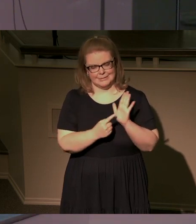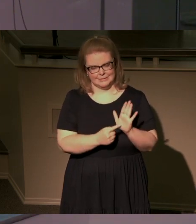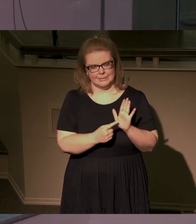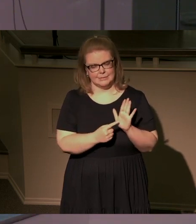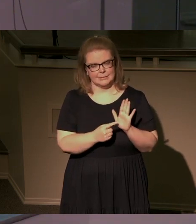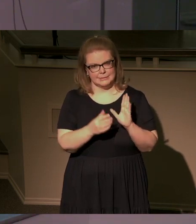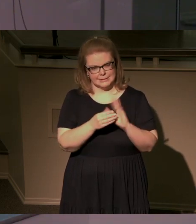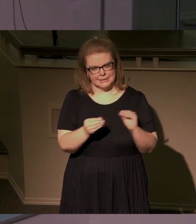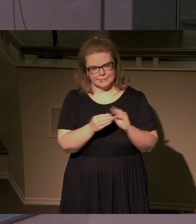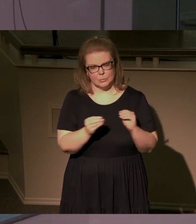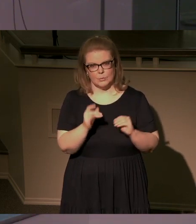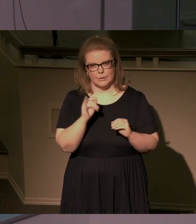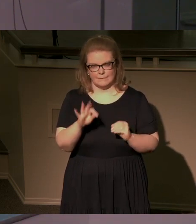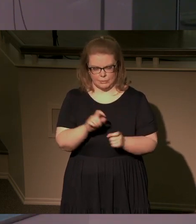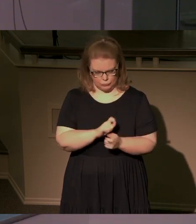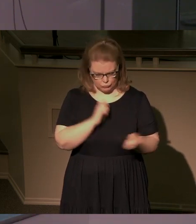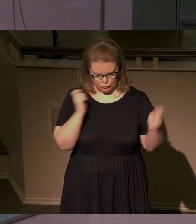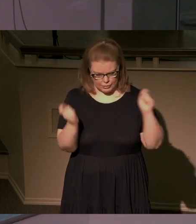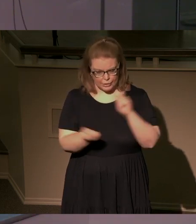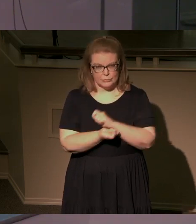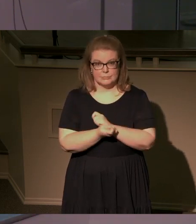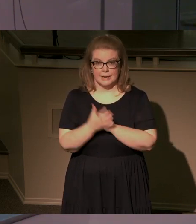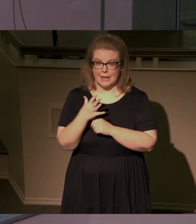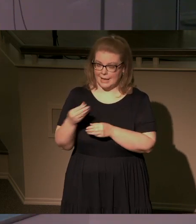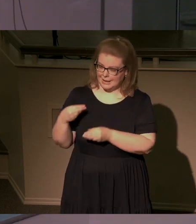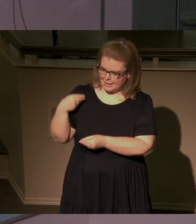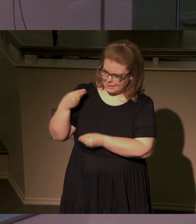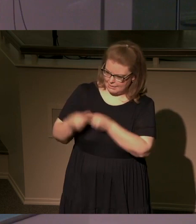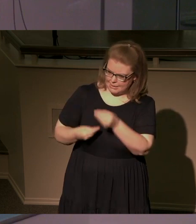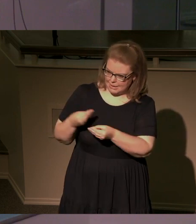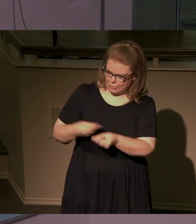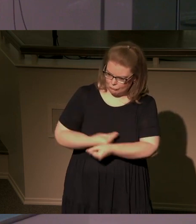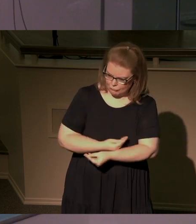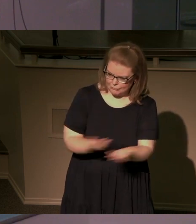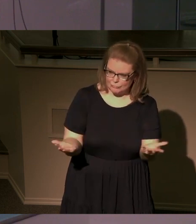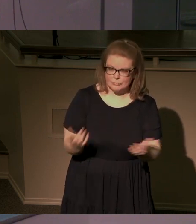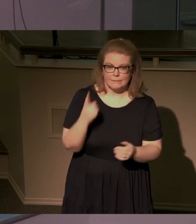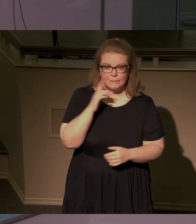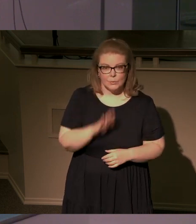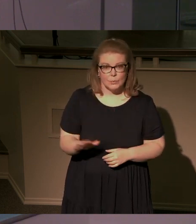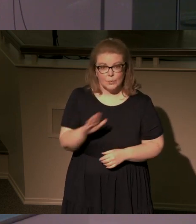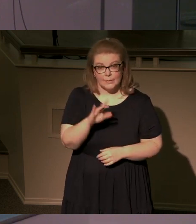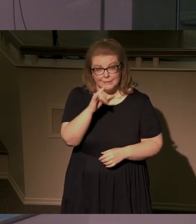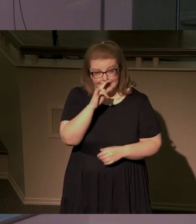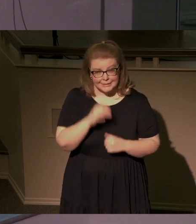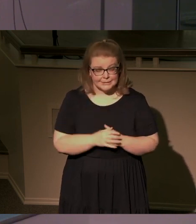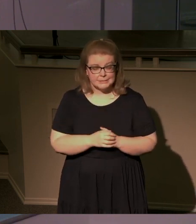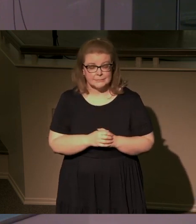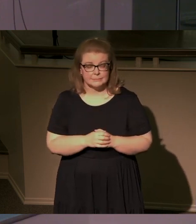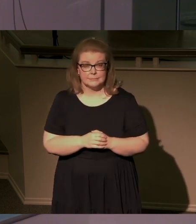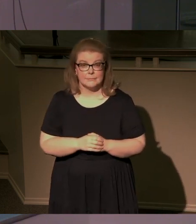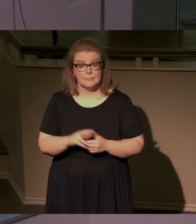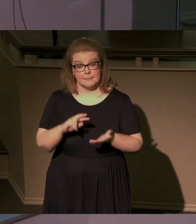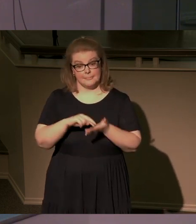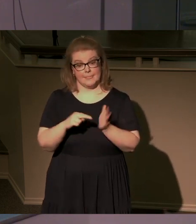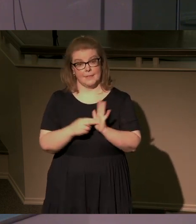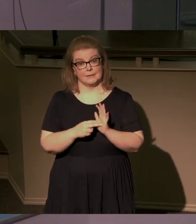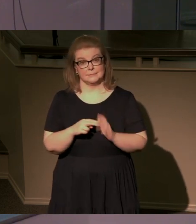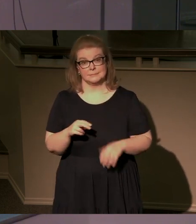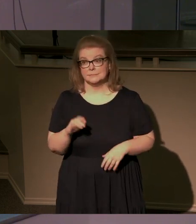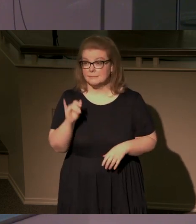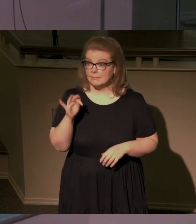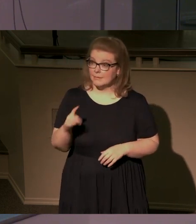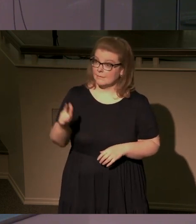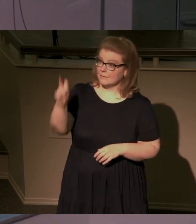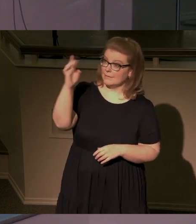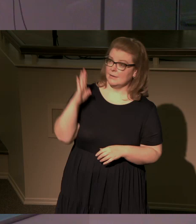transformation and heritage for your kids. This also means that since God is the lawgiver